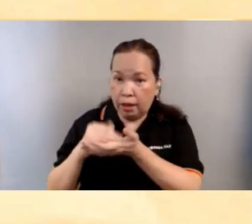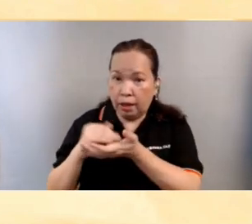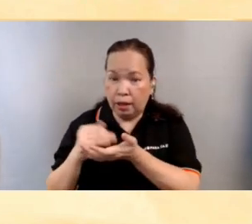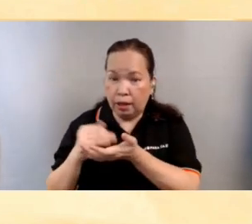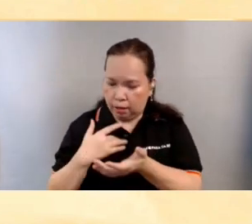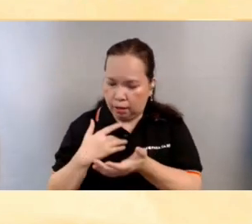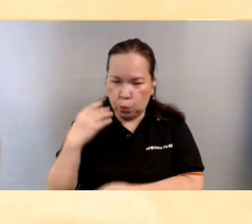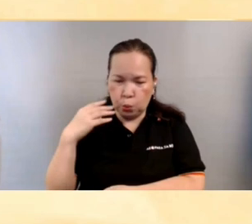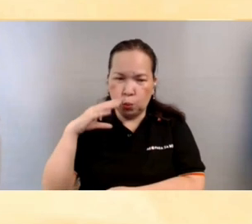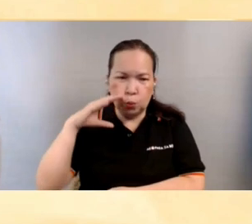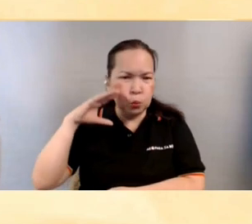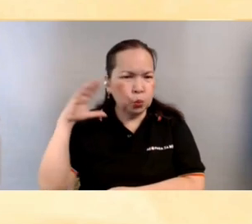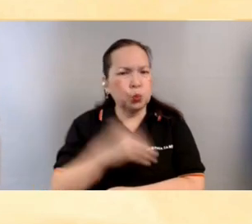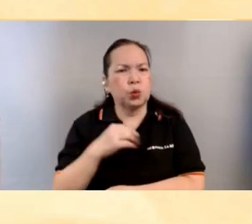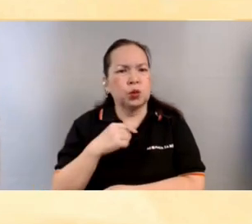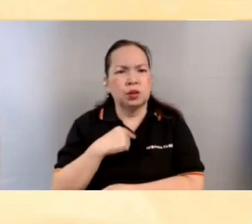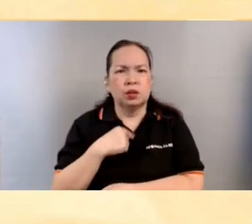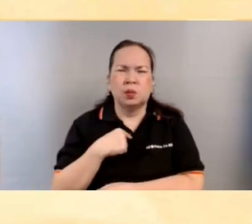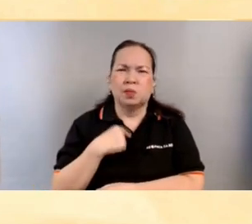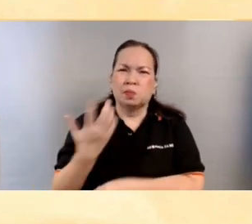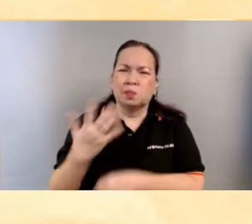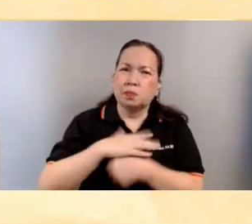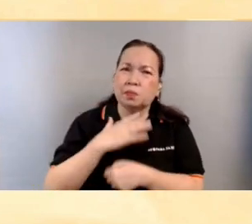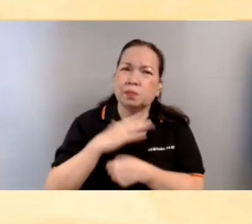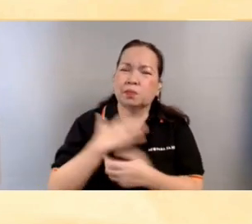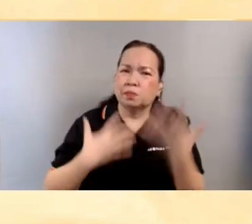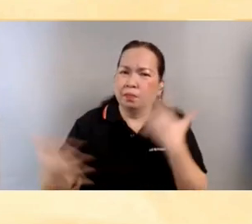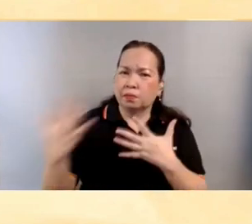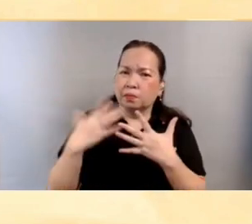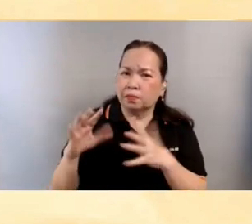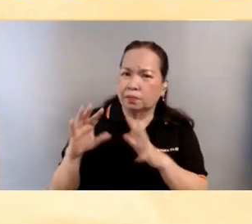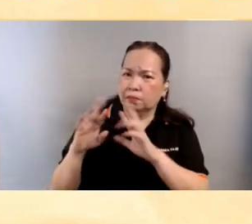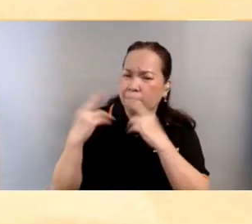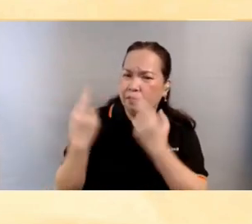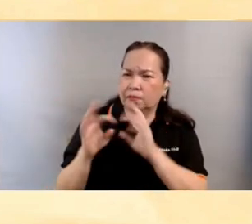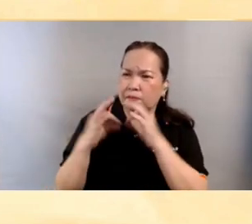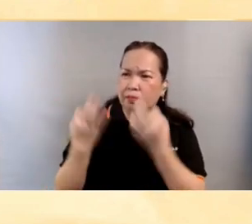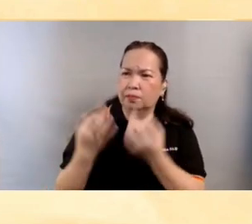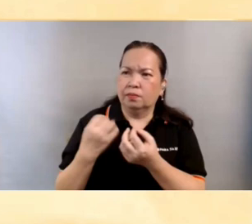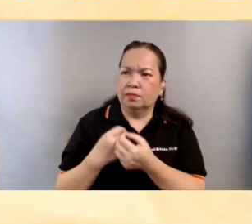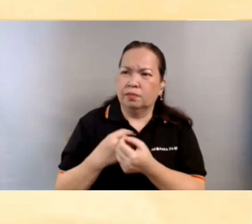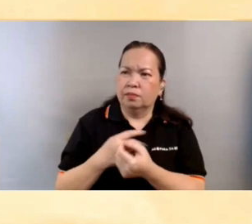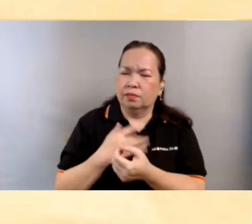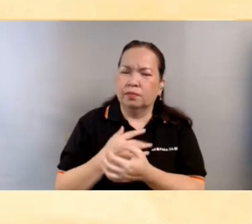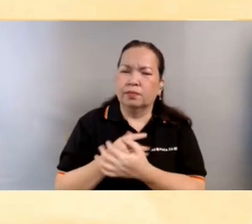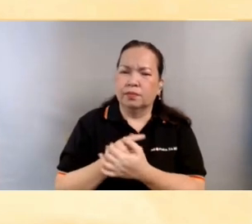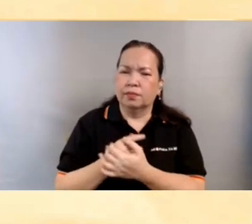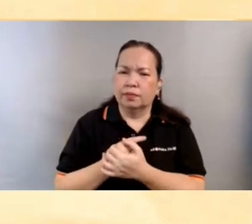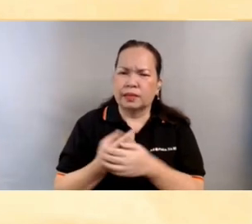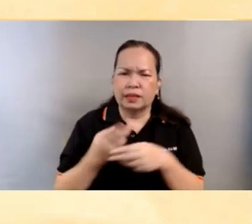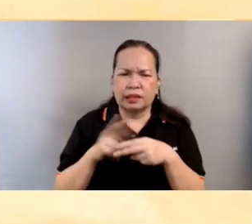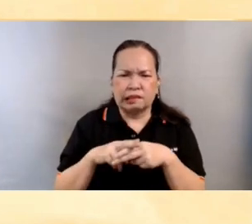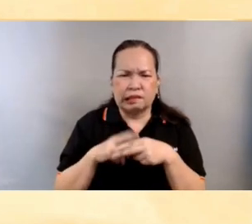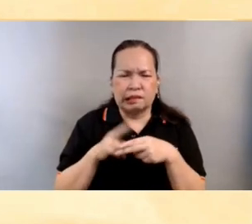violated, and it's your person that's violated and invaded, it has wide-ranging